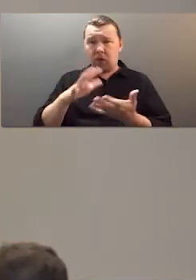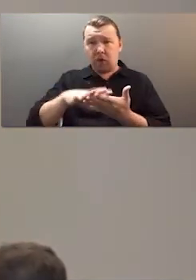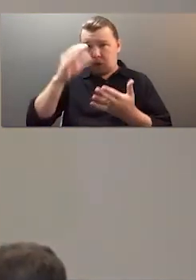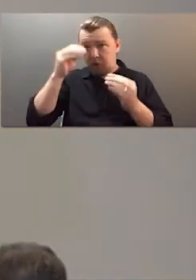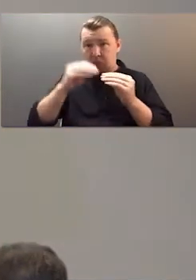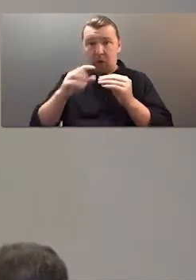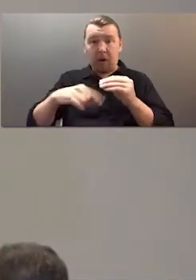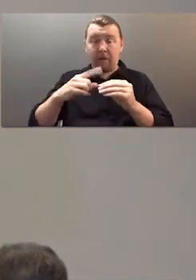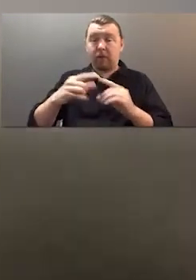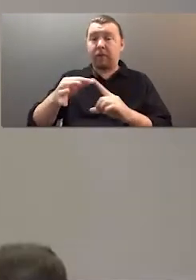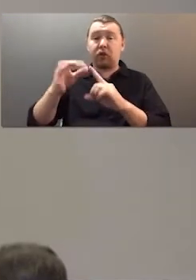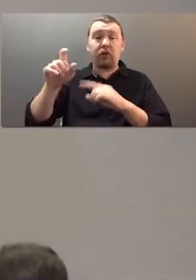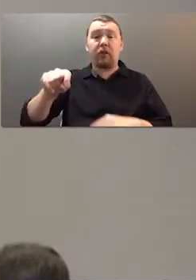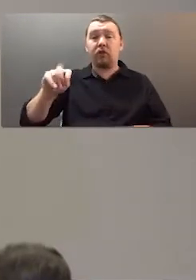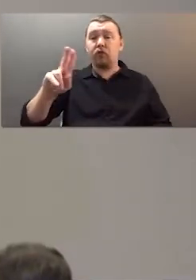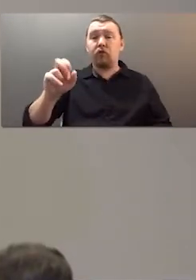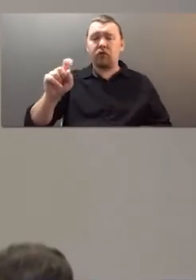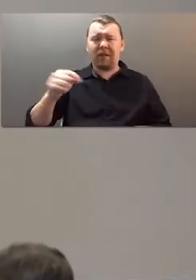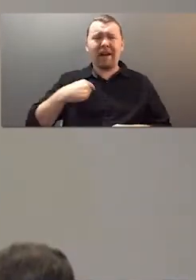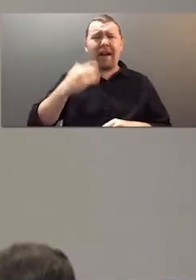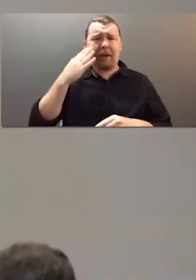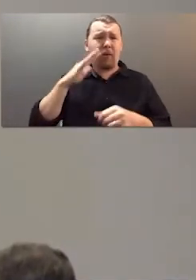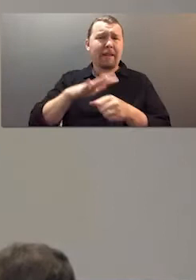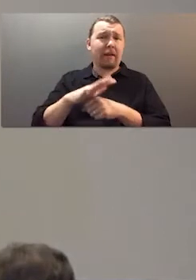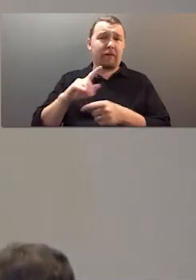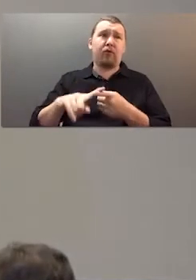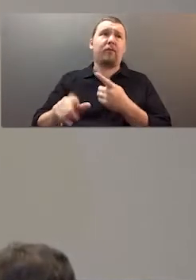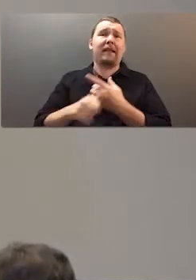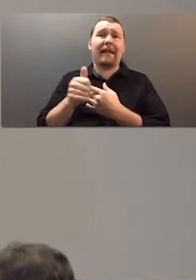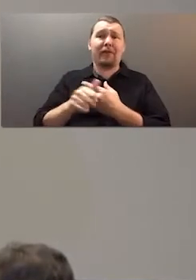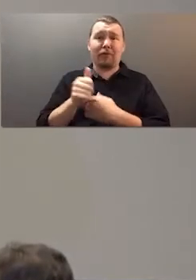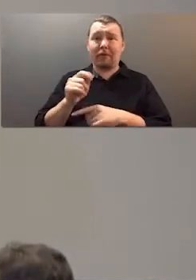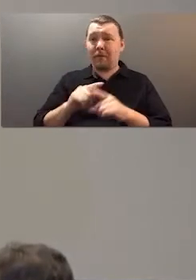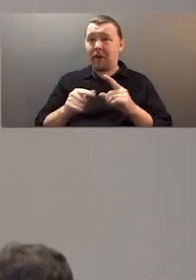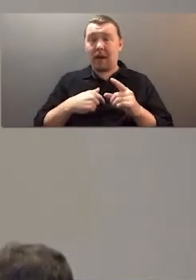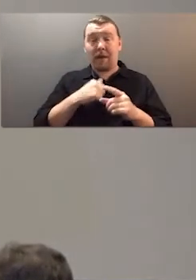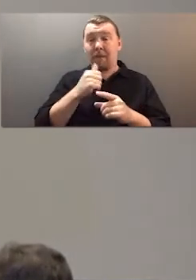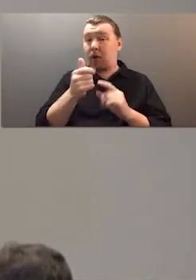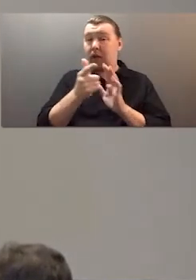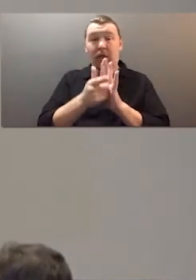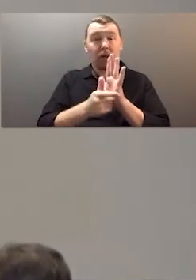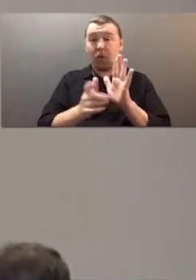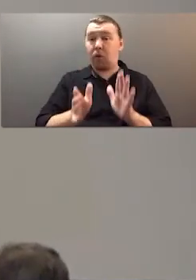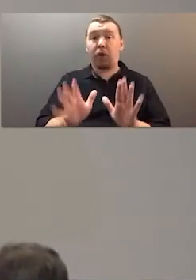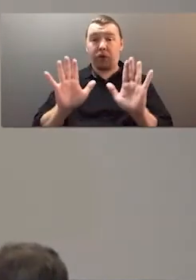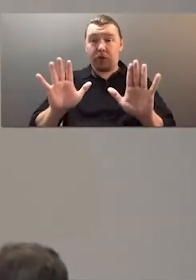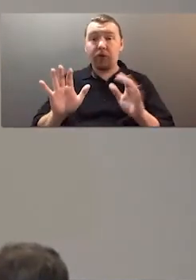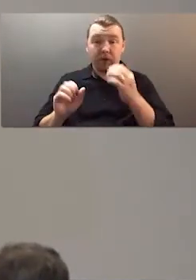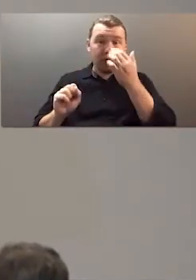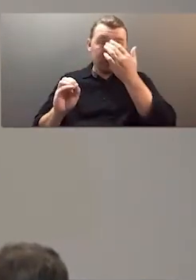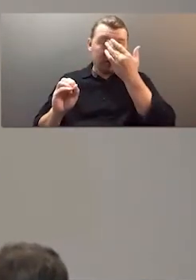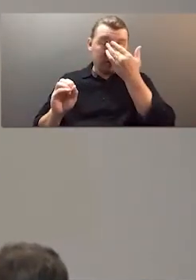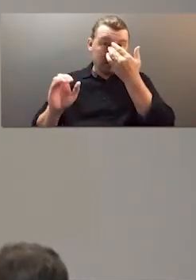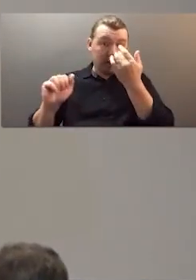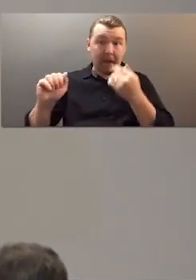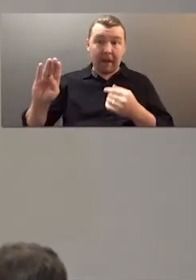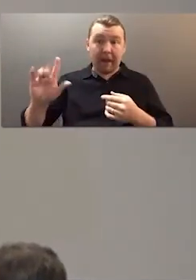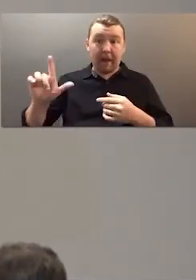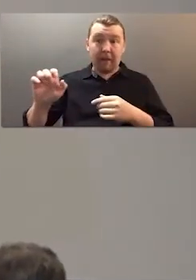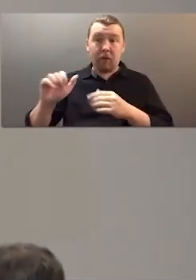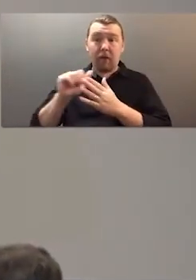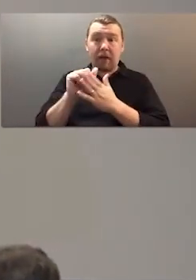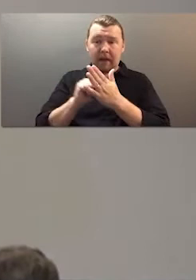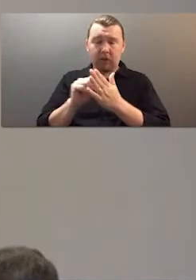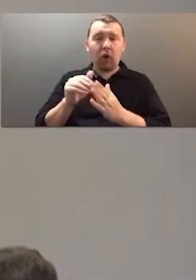more about special needs trust, even though I know quite a bit enough to be dangerous, but I'm not an attorney. And so ABLE